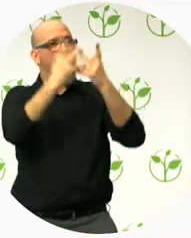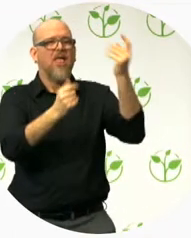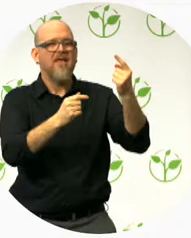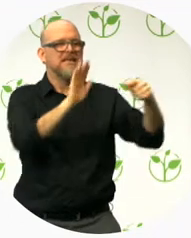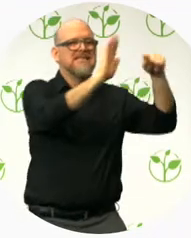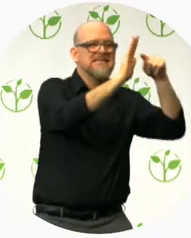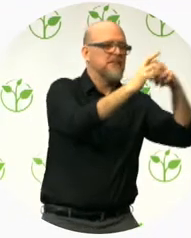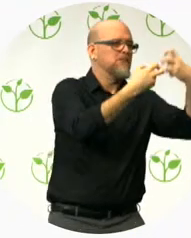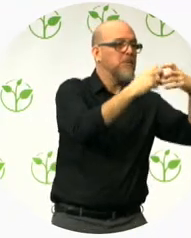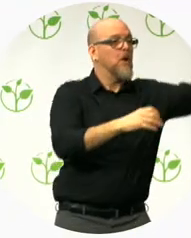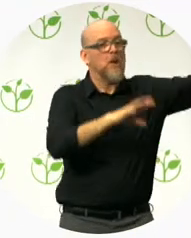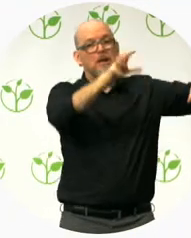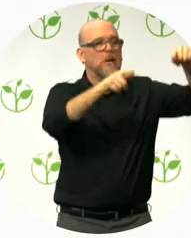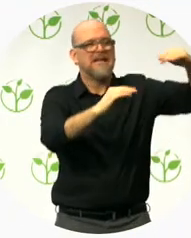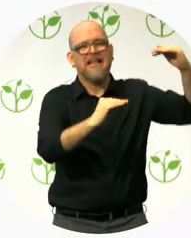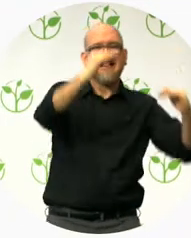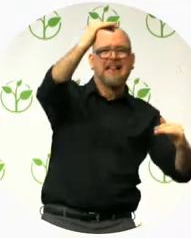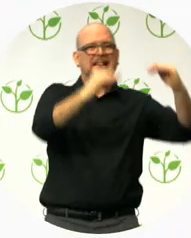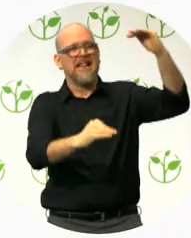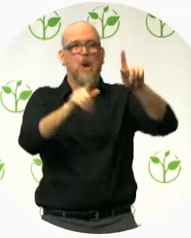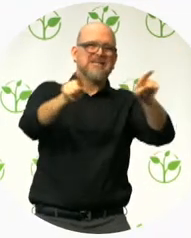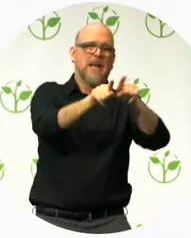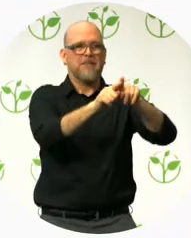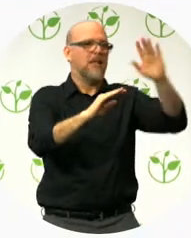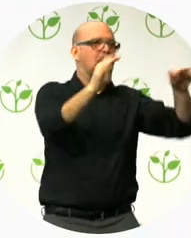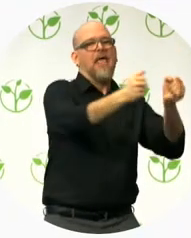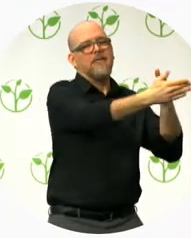that are not accessible, including